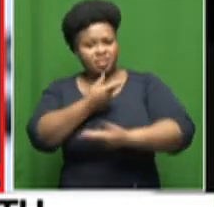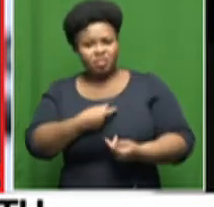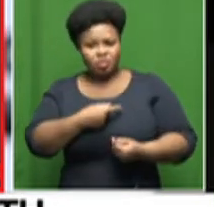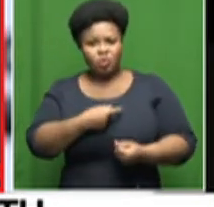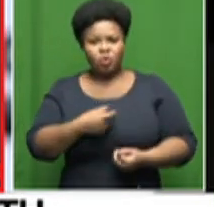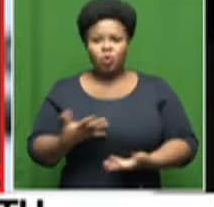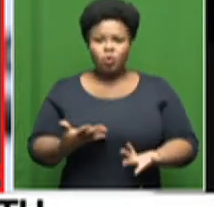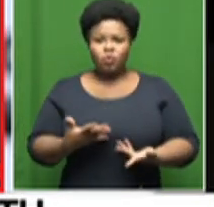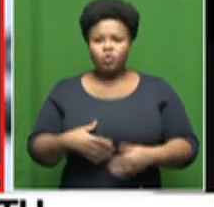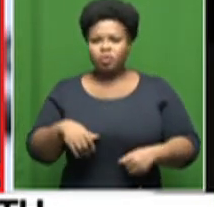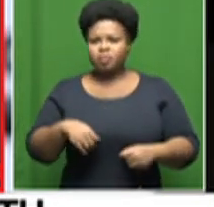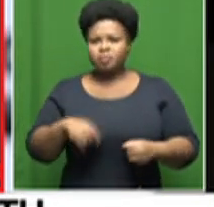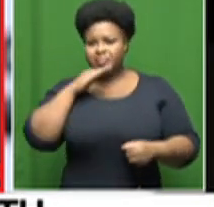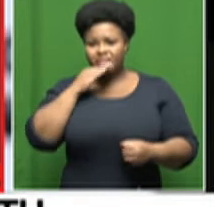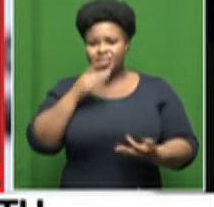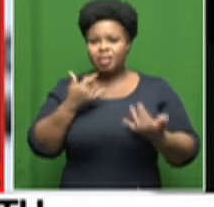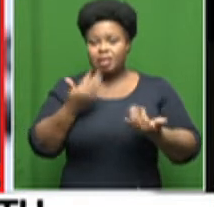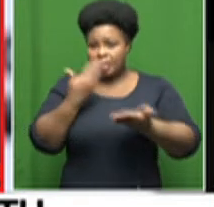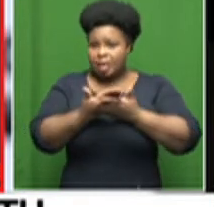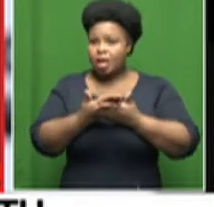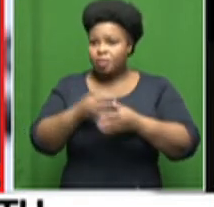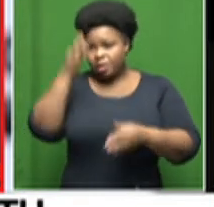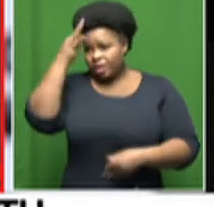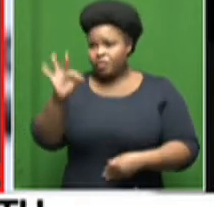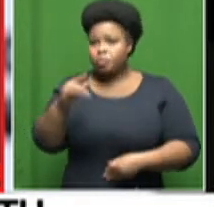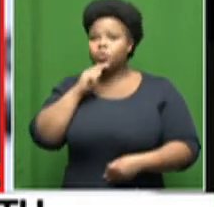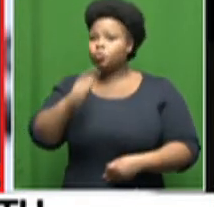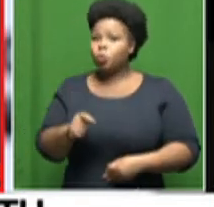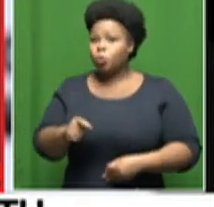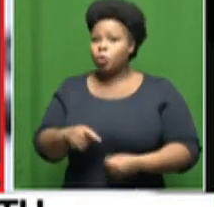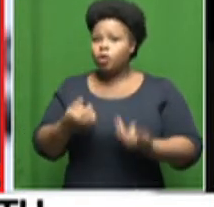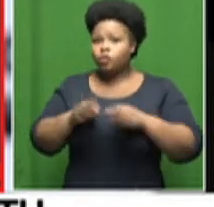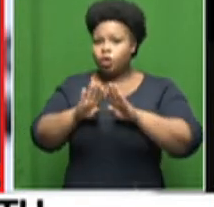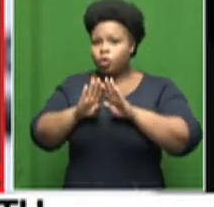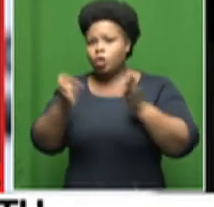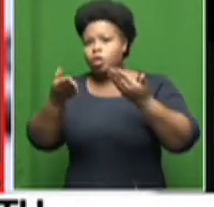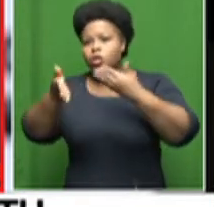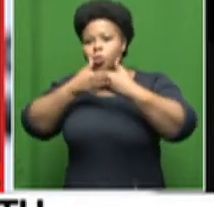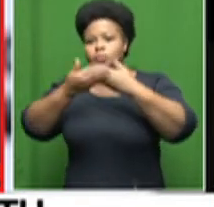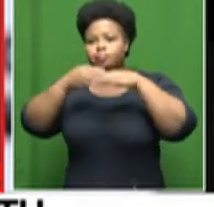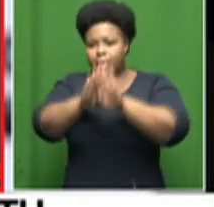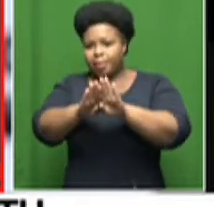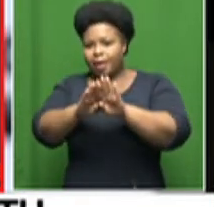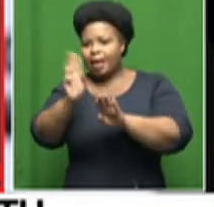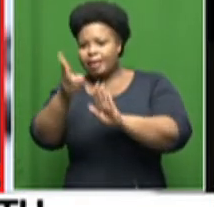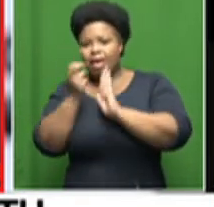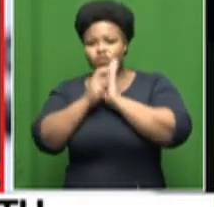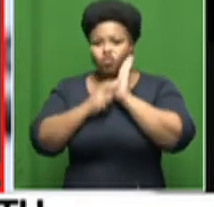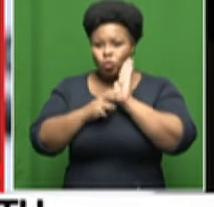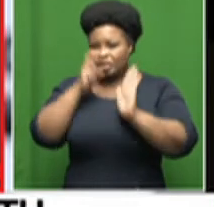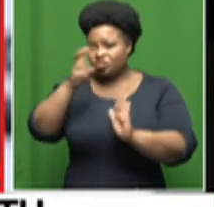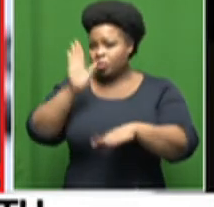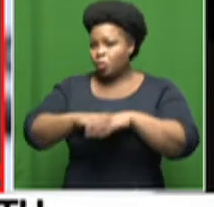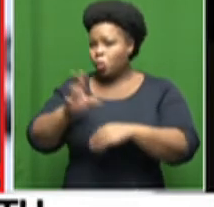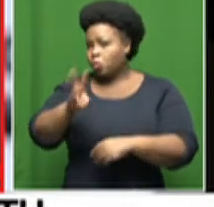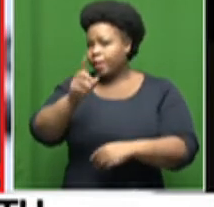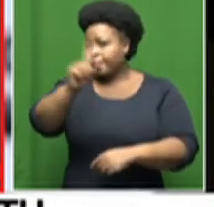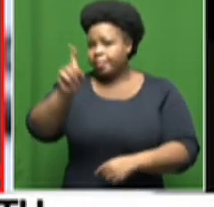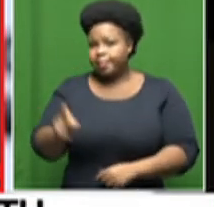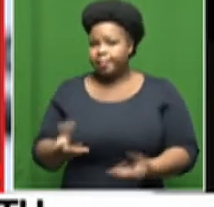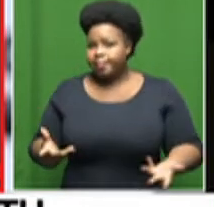government's approach to lowering lockdown levels? That is, will government err on the side of caution with regulations? And then I